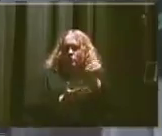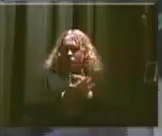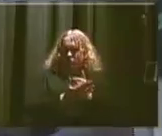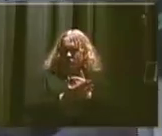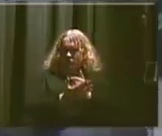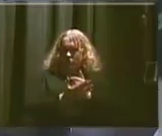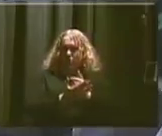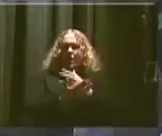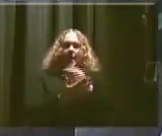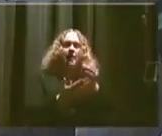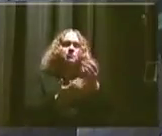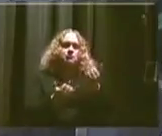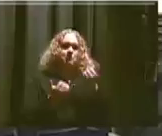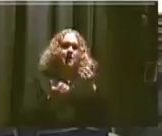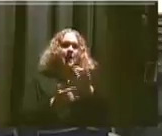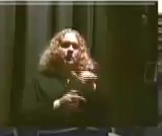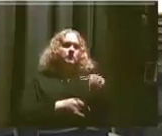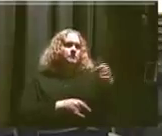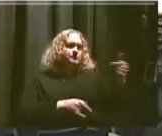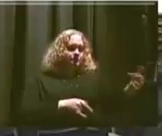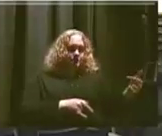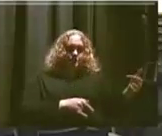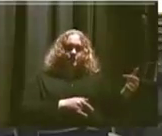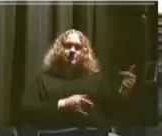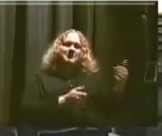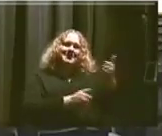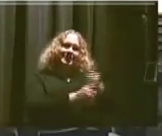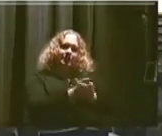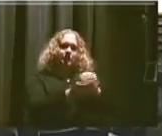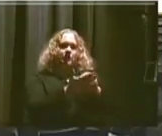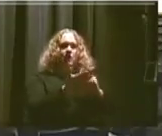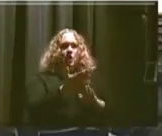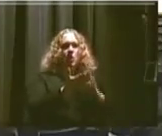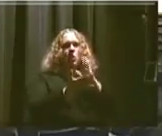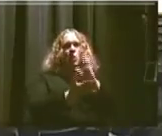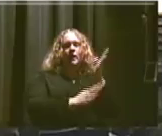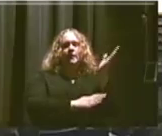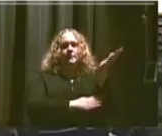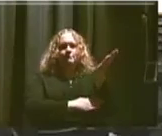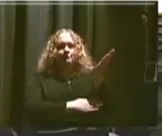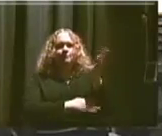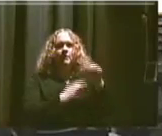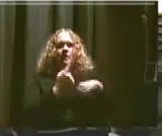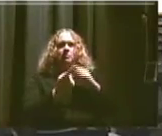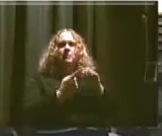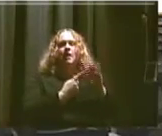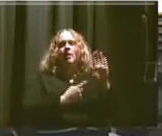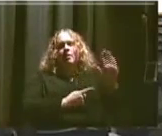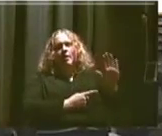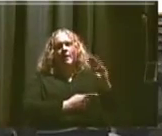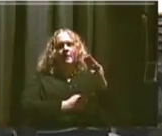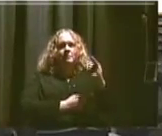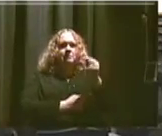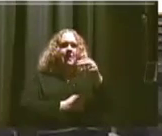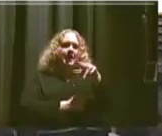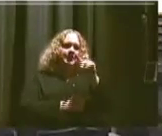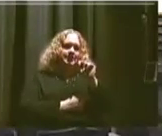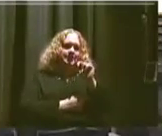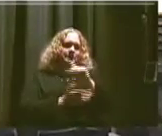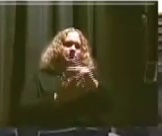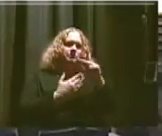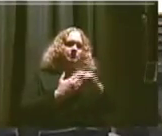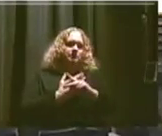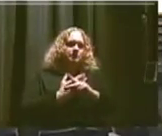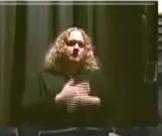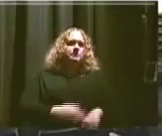up? And each of my students is going to tell you a little bit about their magnet program. Can you come up?